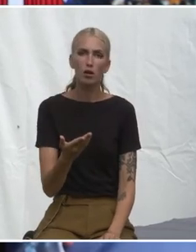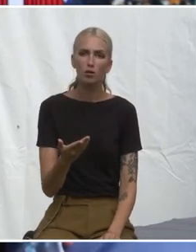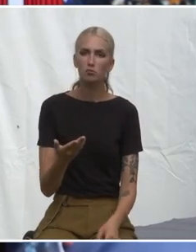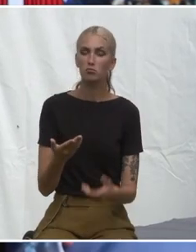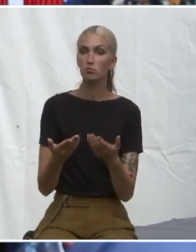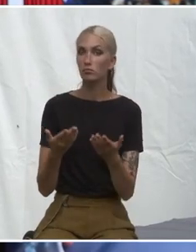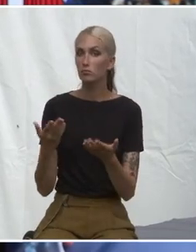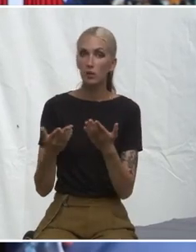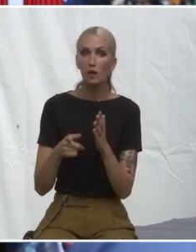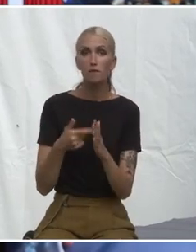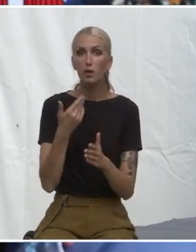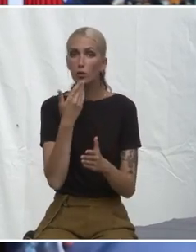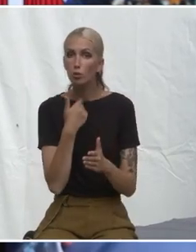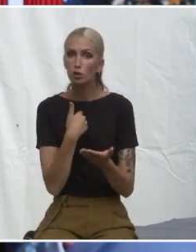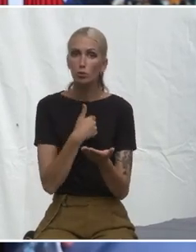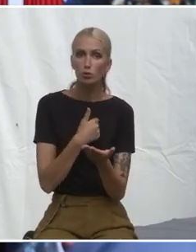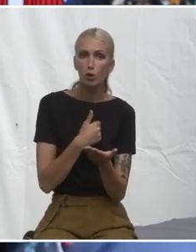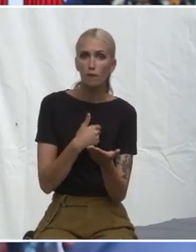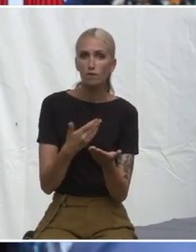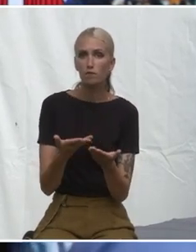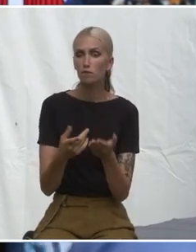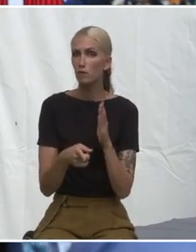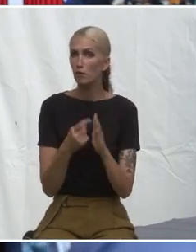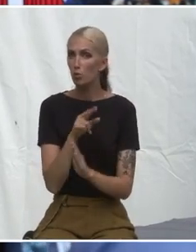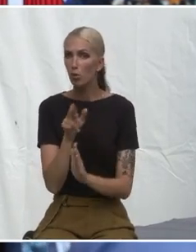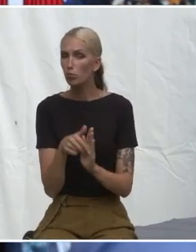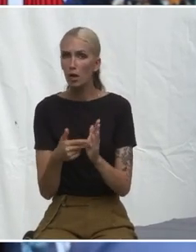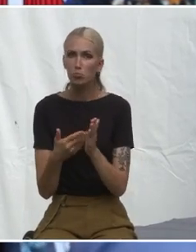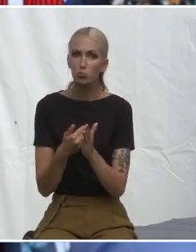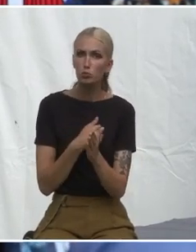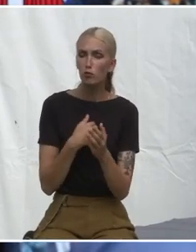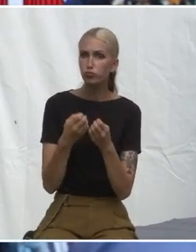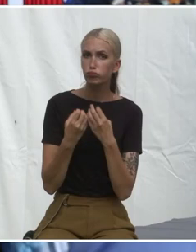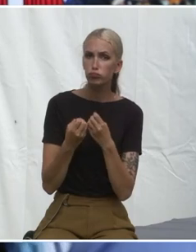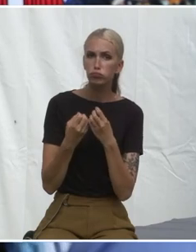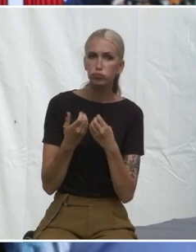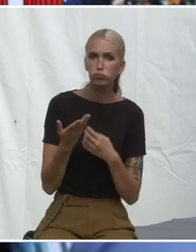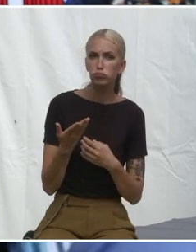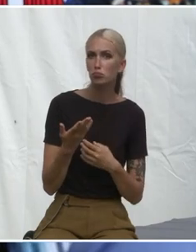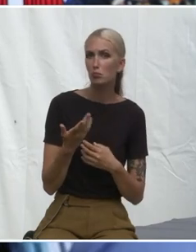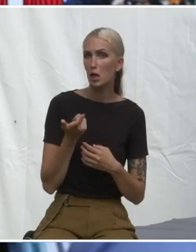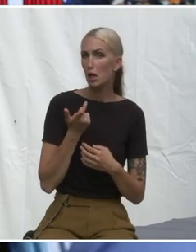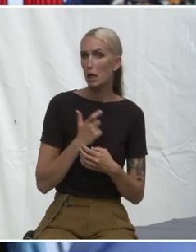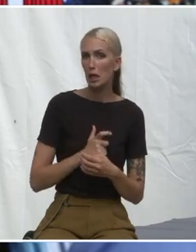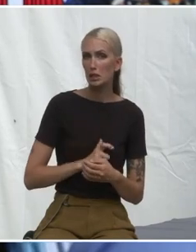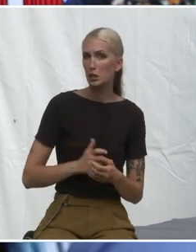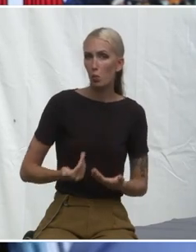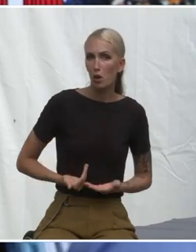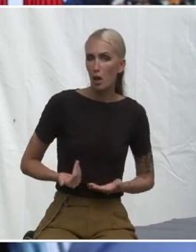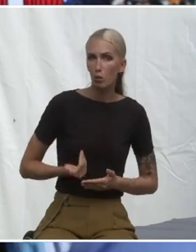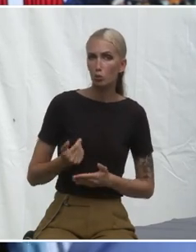is there any other question you wanted to raise? Do you have any problem on your private space? What